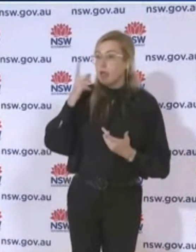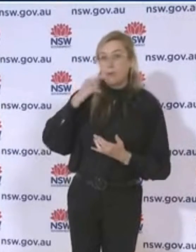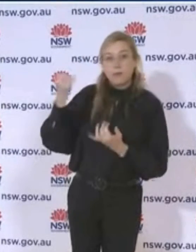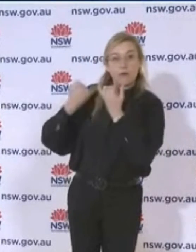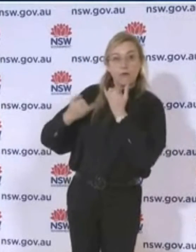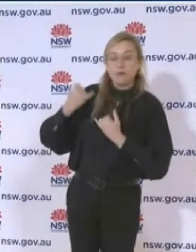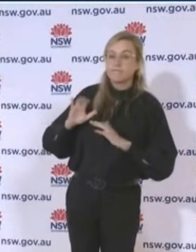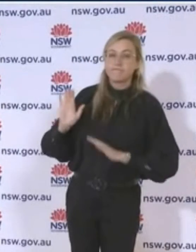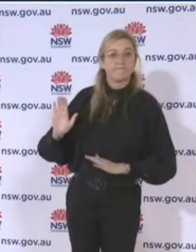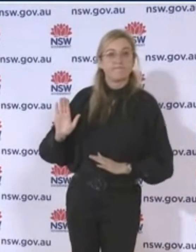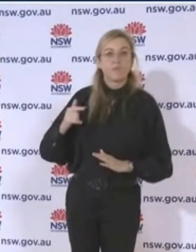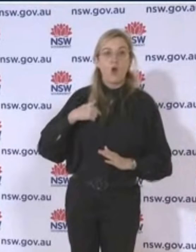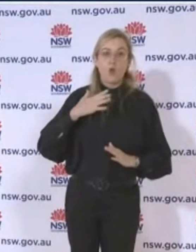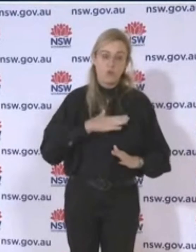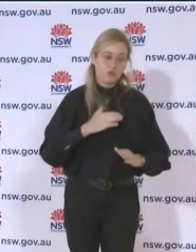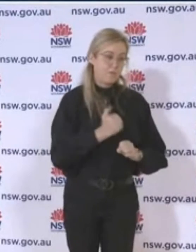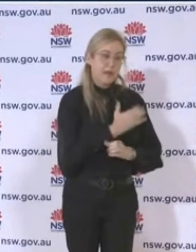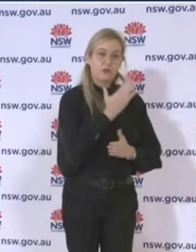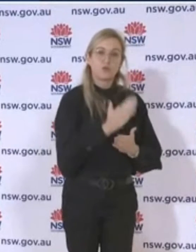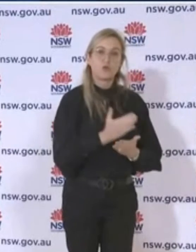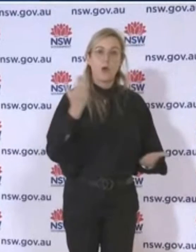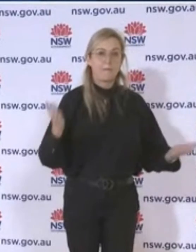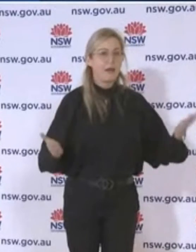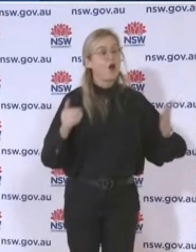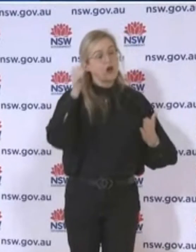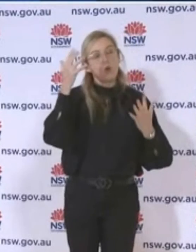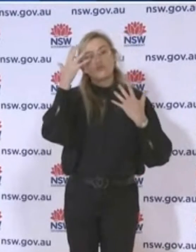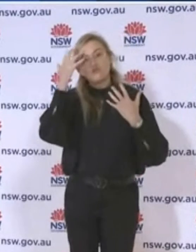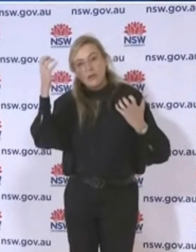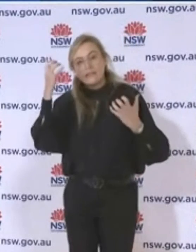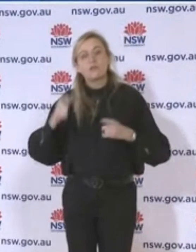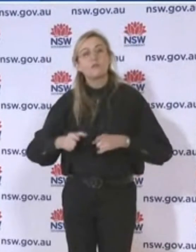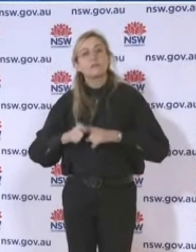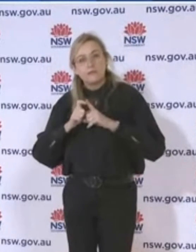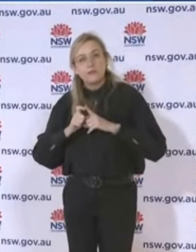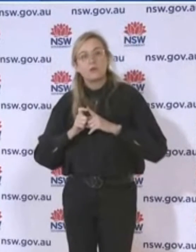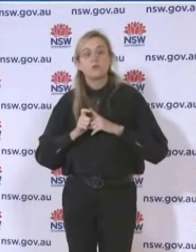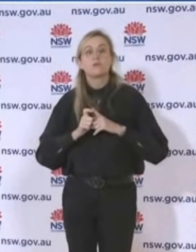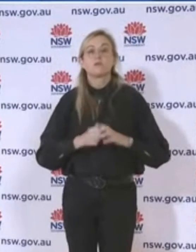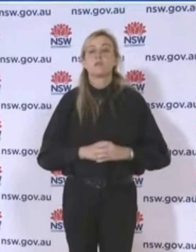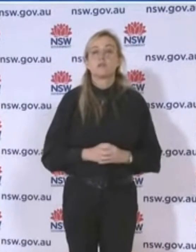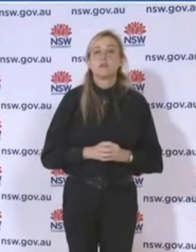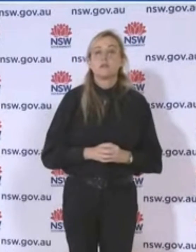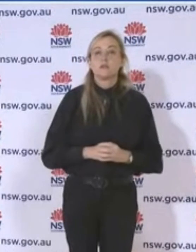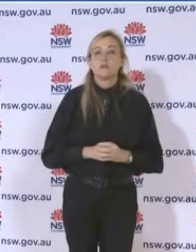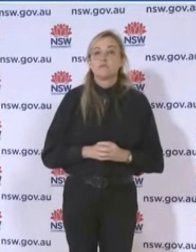is ensure the balance and know what a stressful time this is for people. Those of us